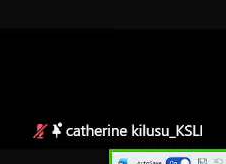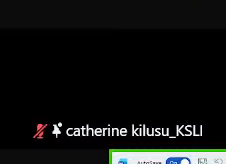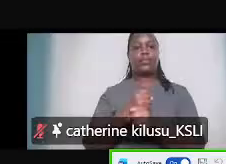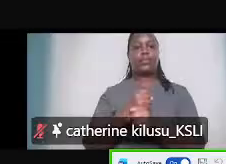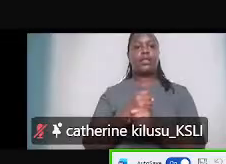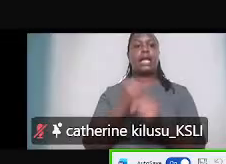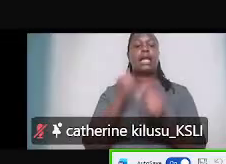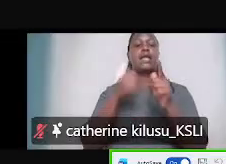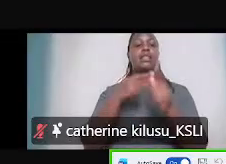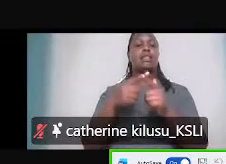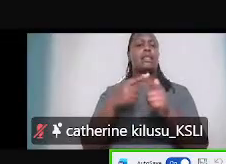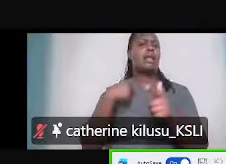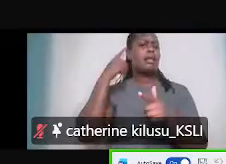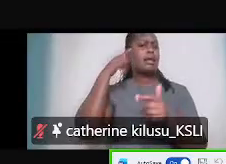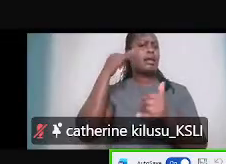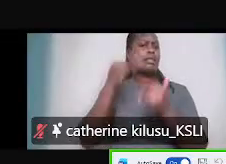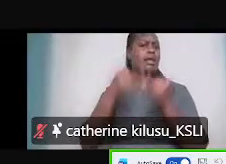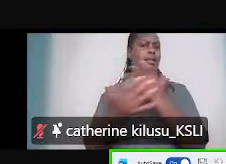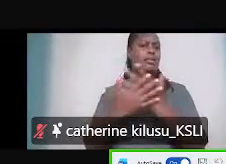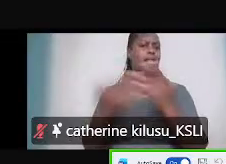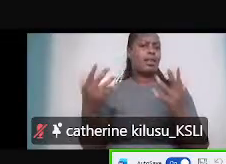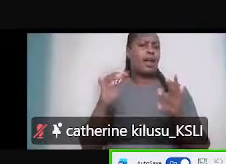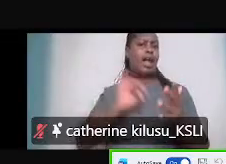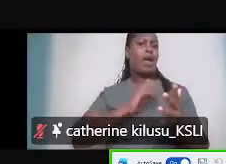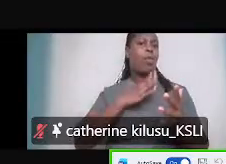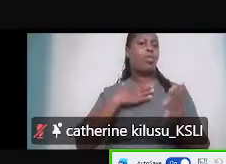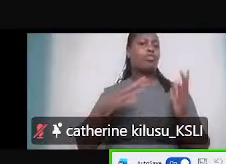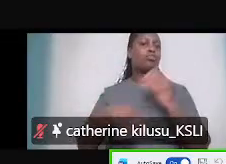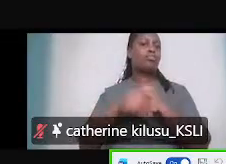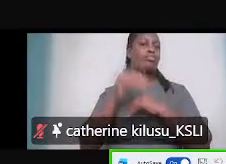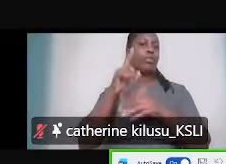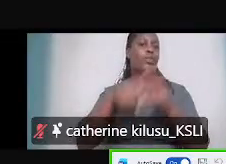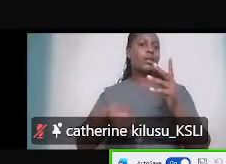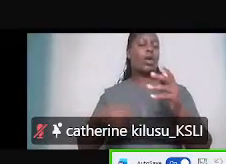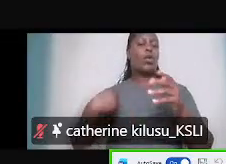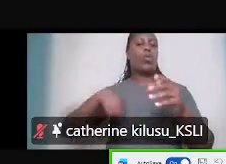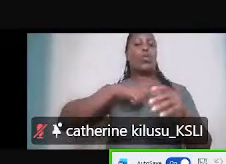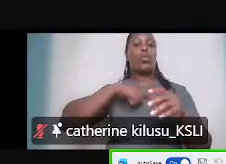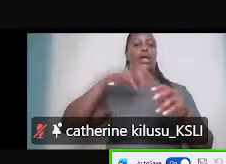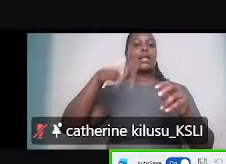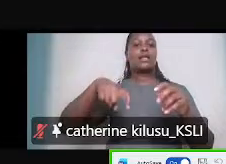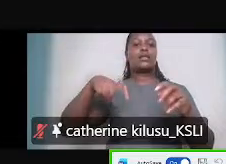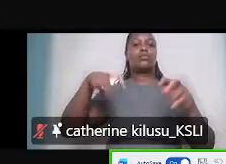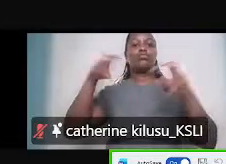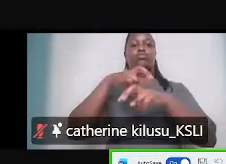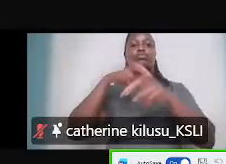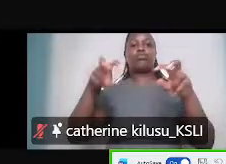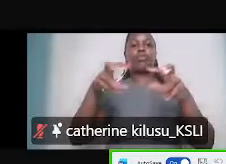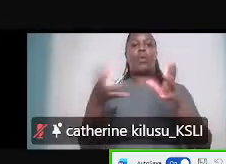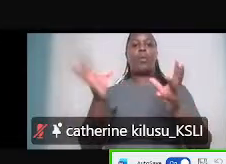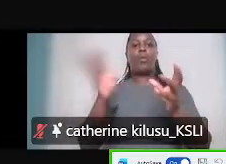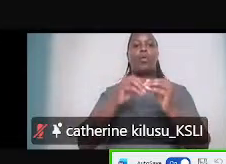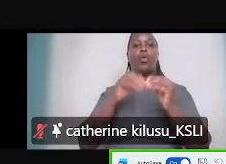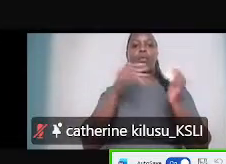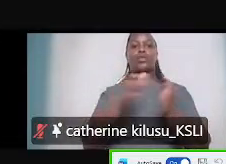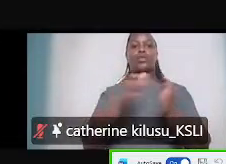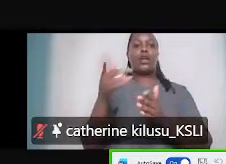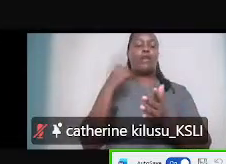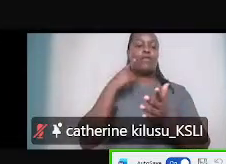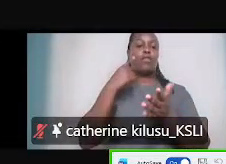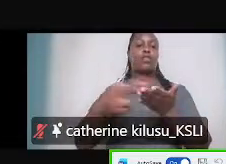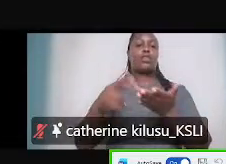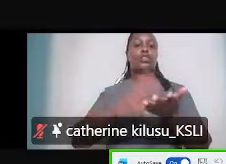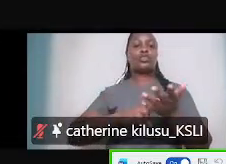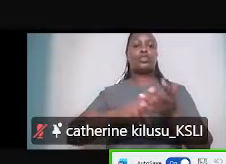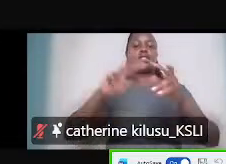think the last thing I want to just speak on is that we should look for more opportunities for resource sharing. We know that now